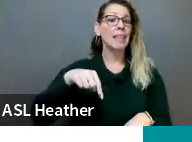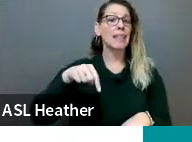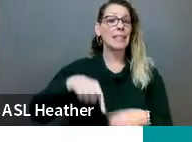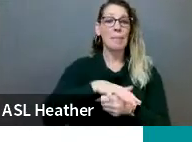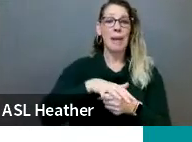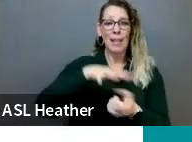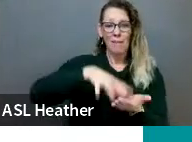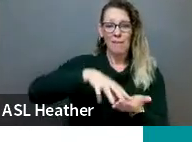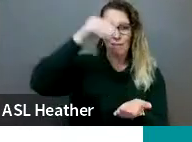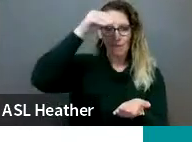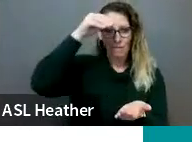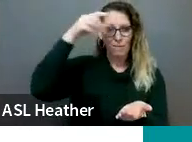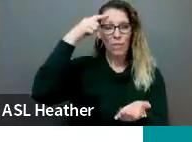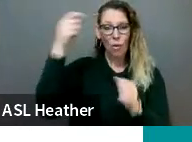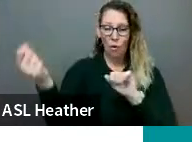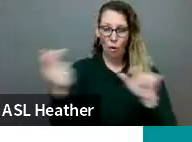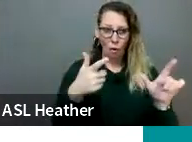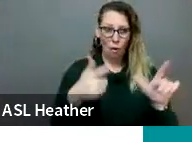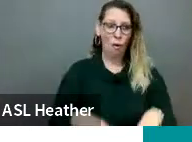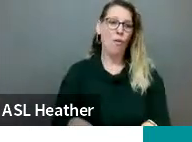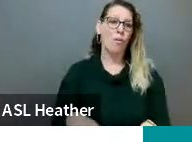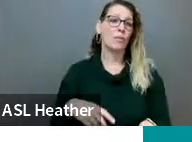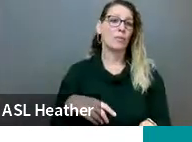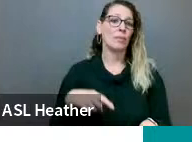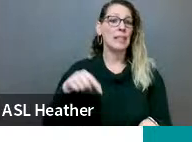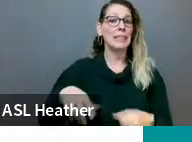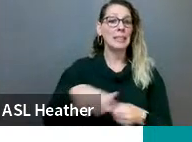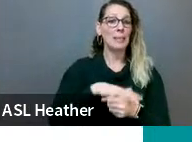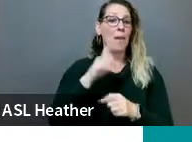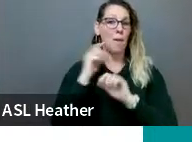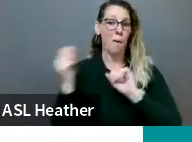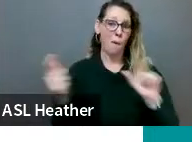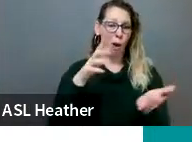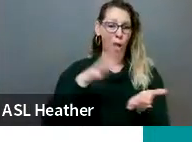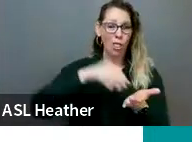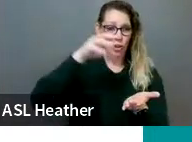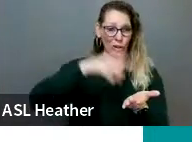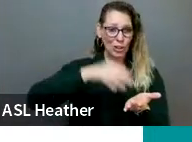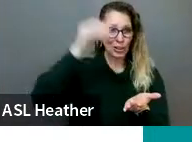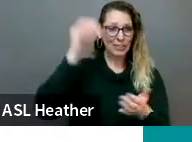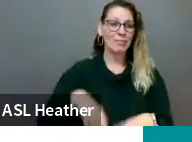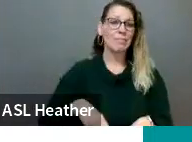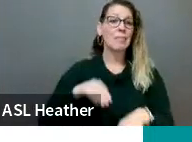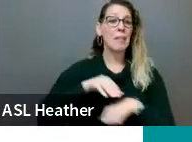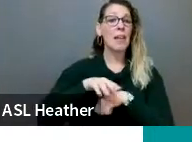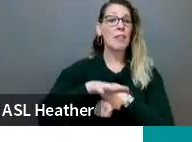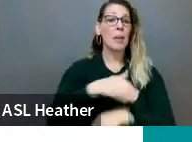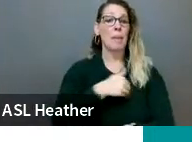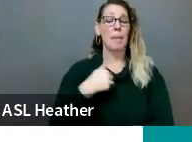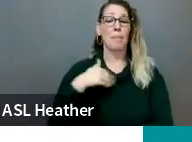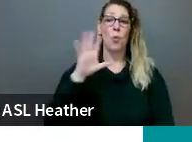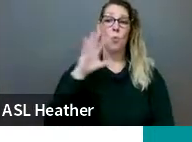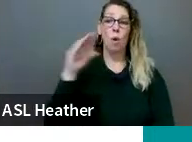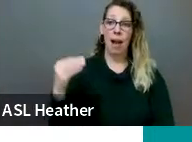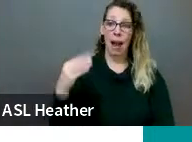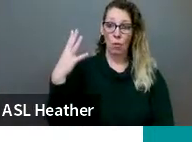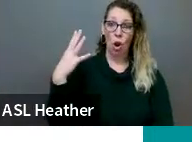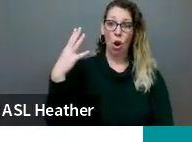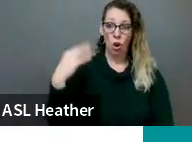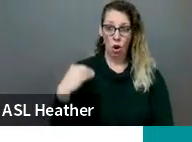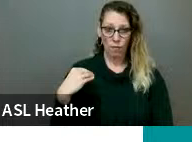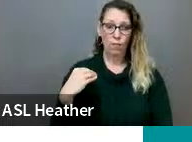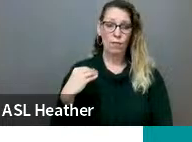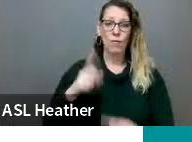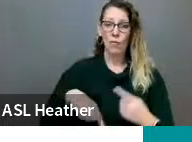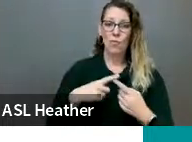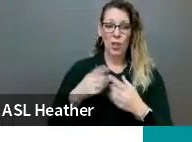Advisory group members will turn cameras on as they share this space together. Take care of your personal needs as they come up.